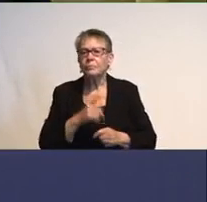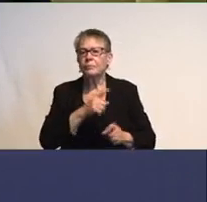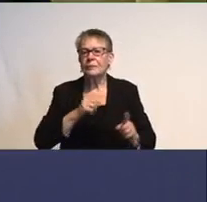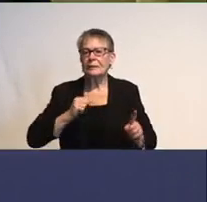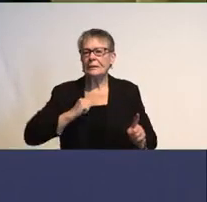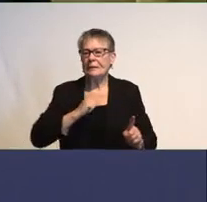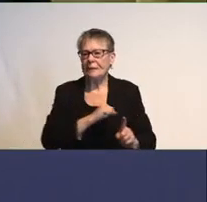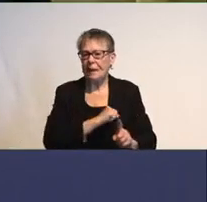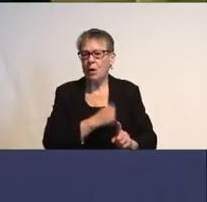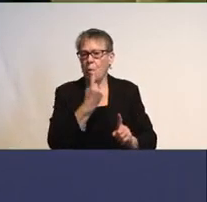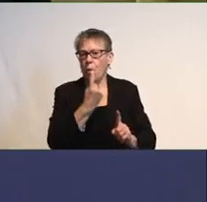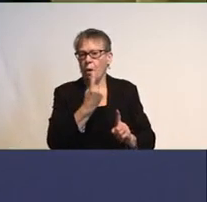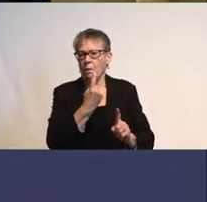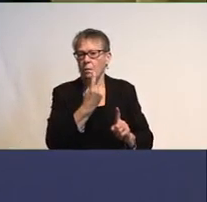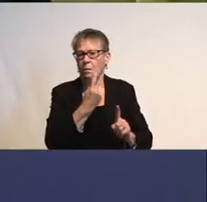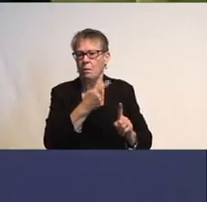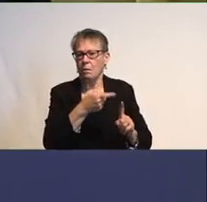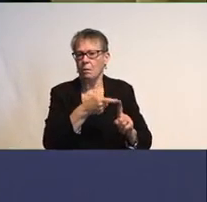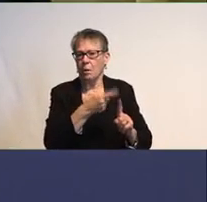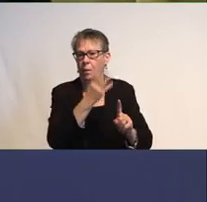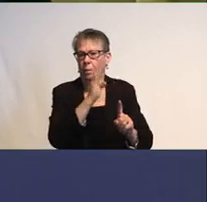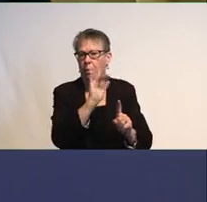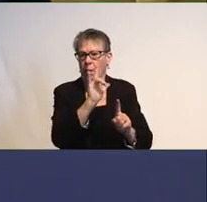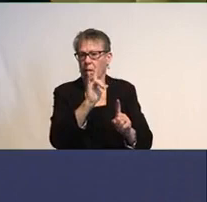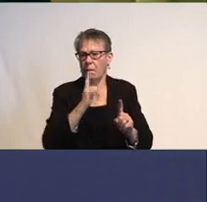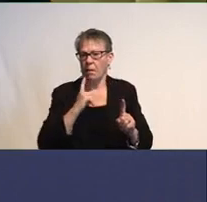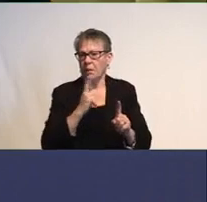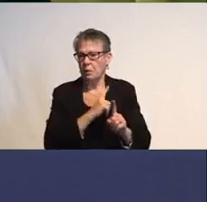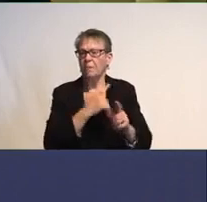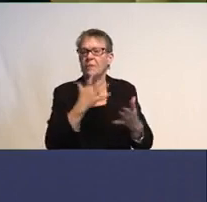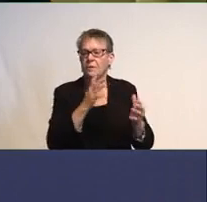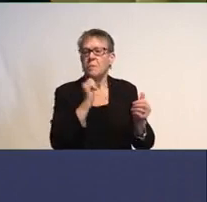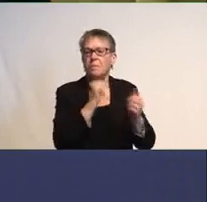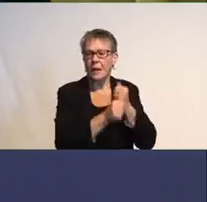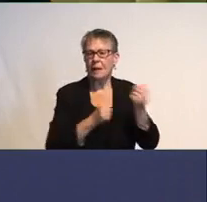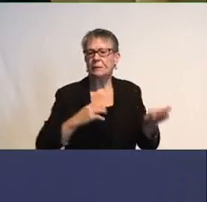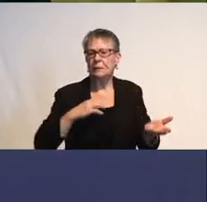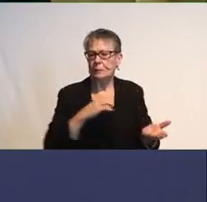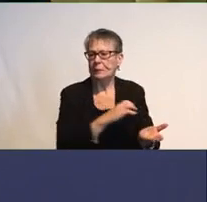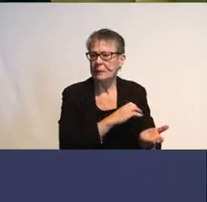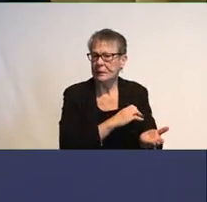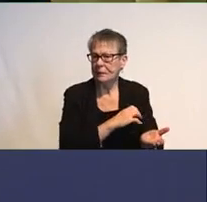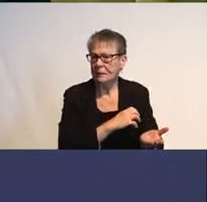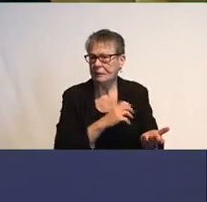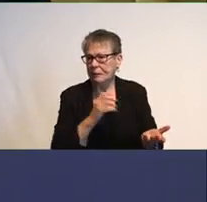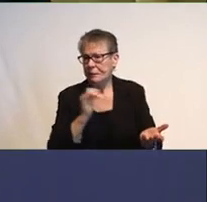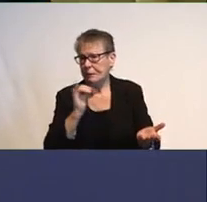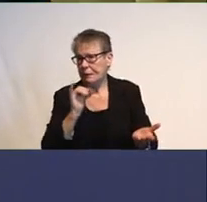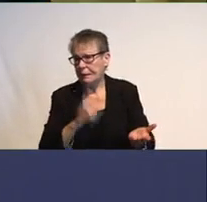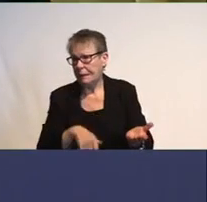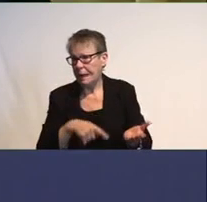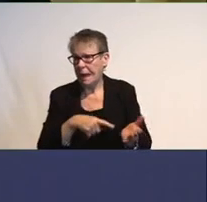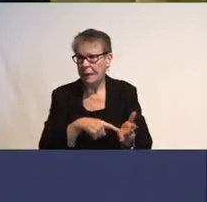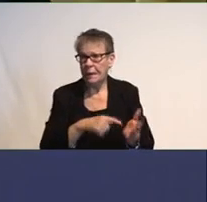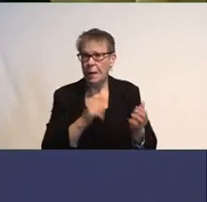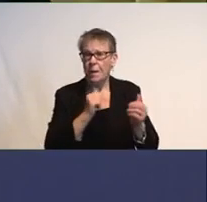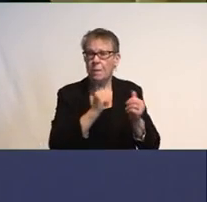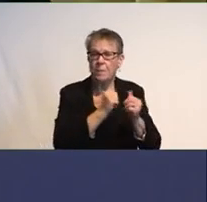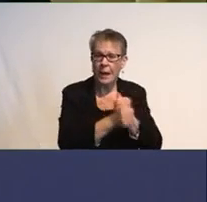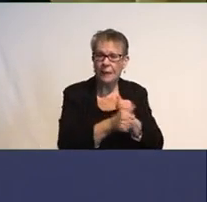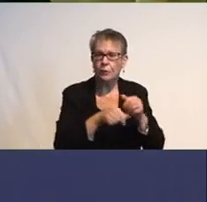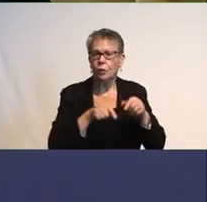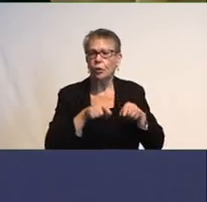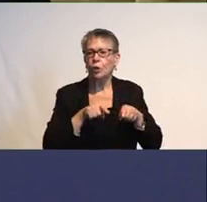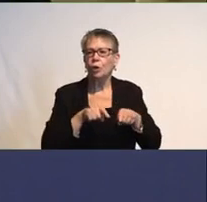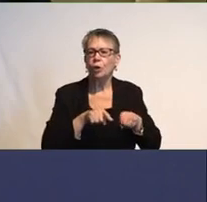gun package has cleared committee. Do you think it is still possible to get this package passed in lame duck, or would it need to be addressed in the next session?